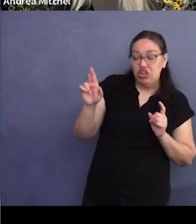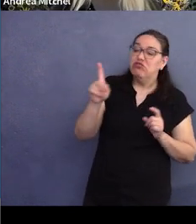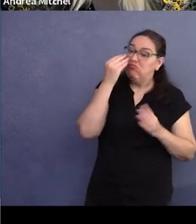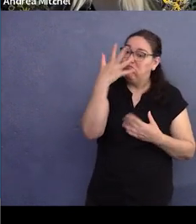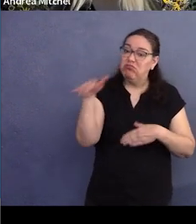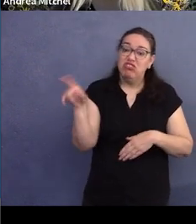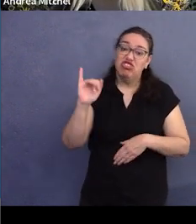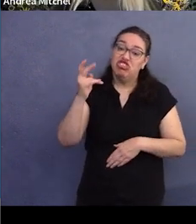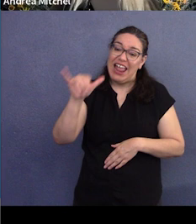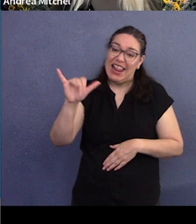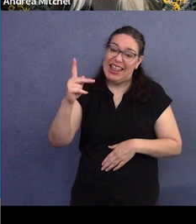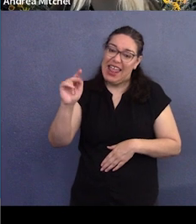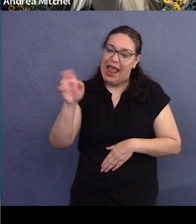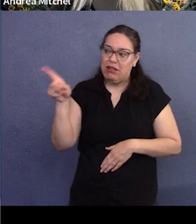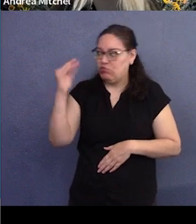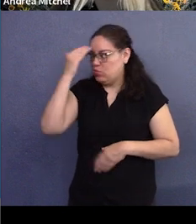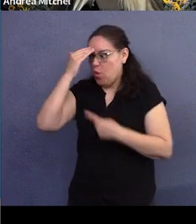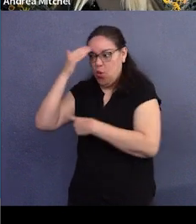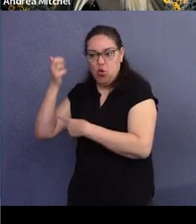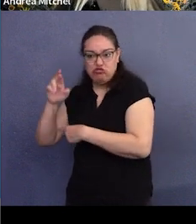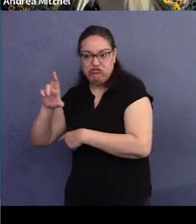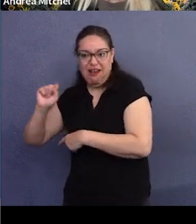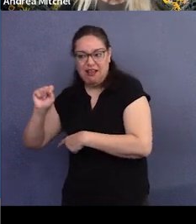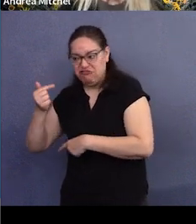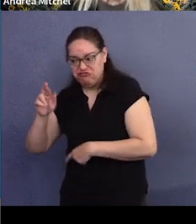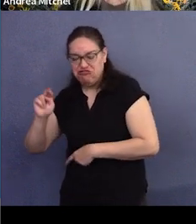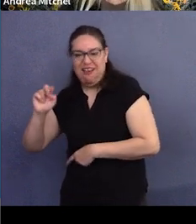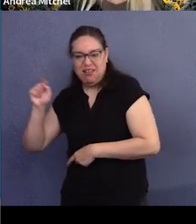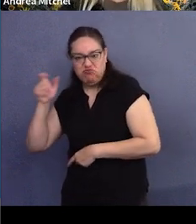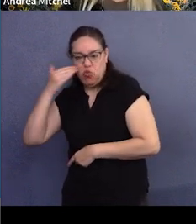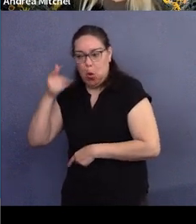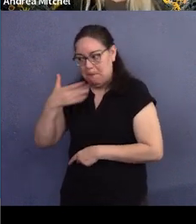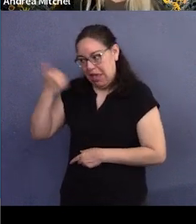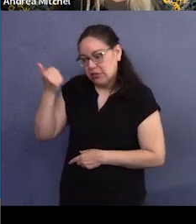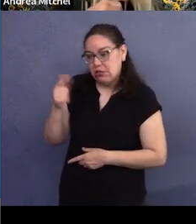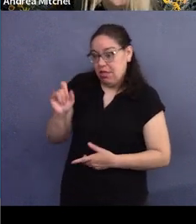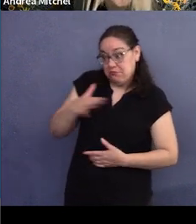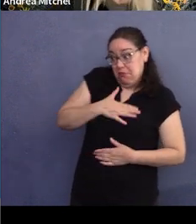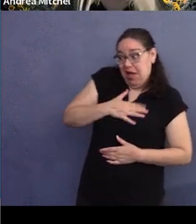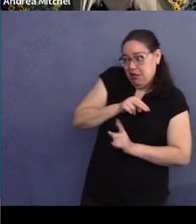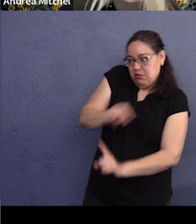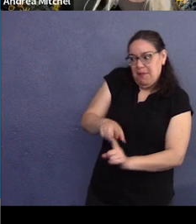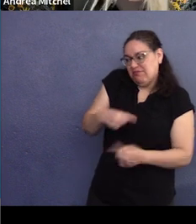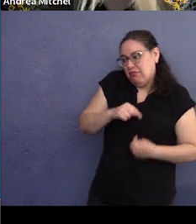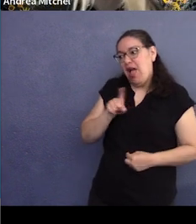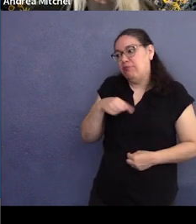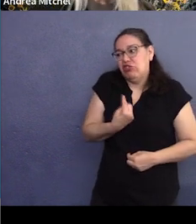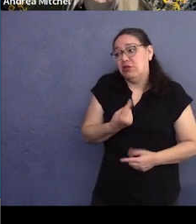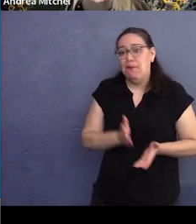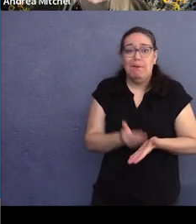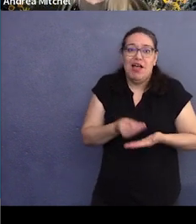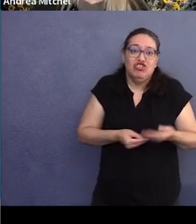the one who knows this grant better than I do. That's the way I would look at it, but I just am a grant, budget grant